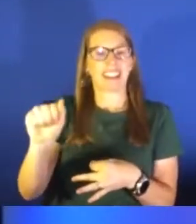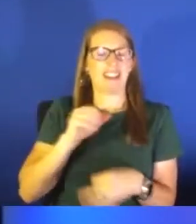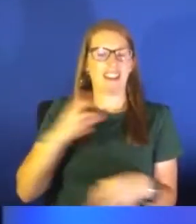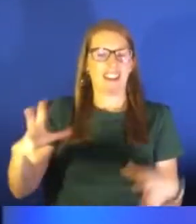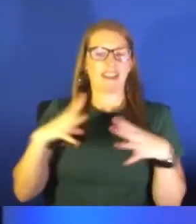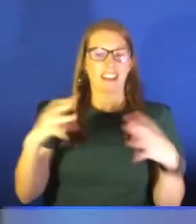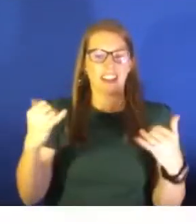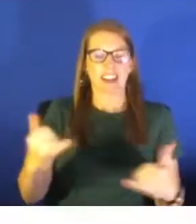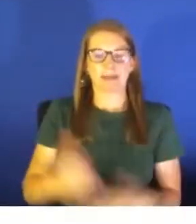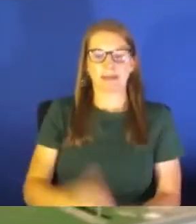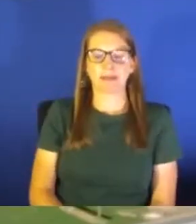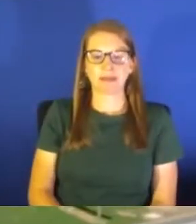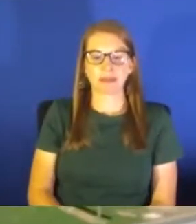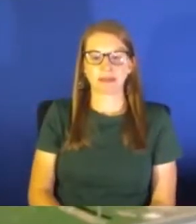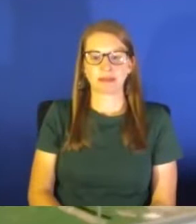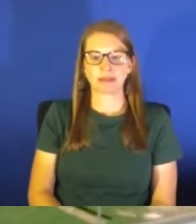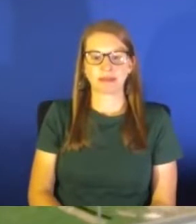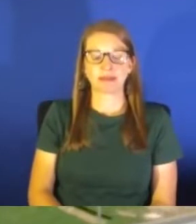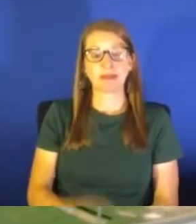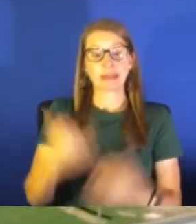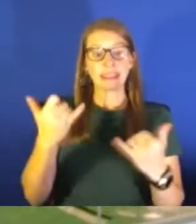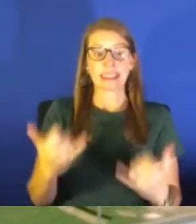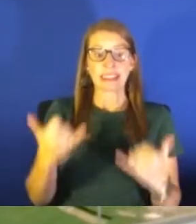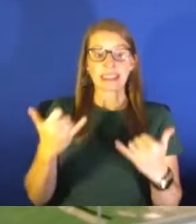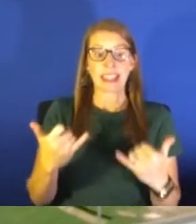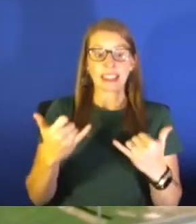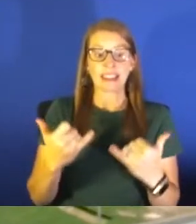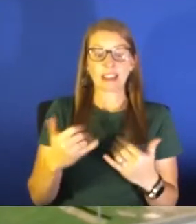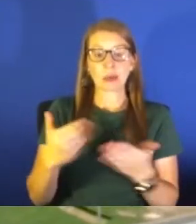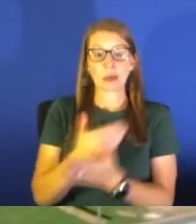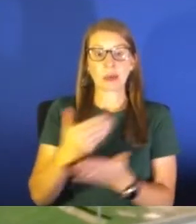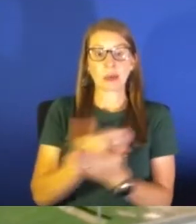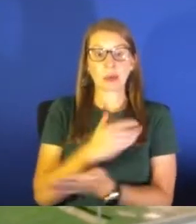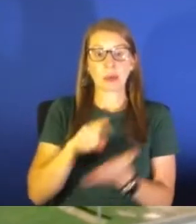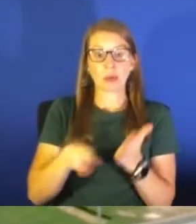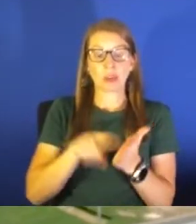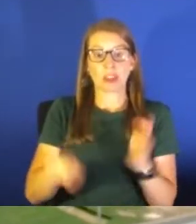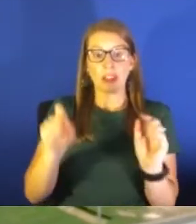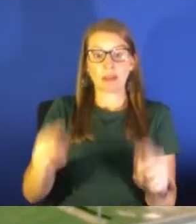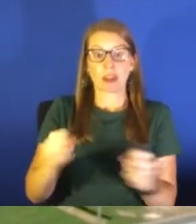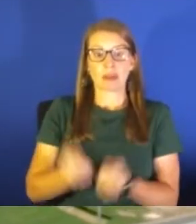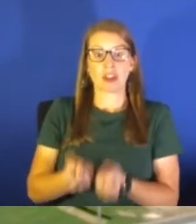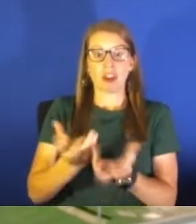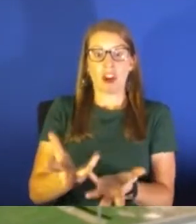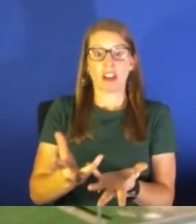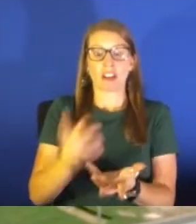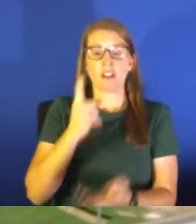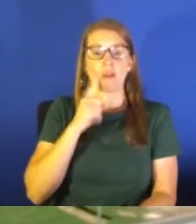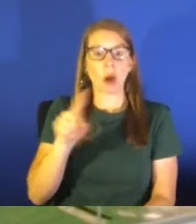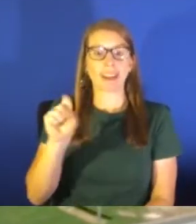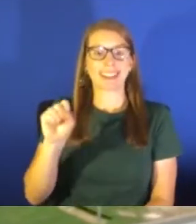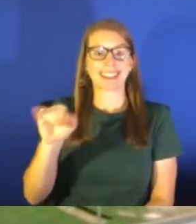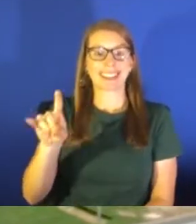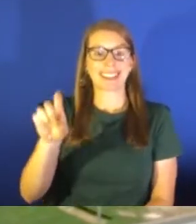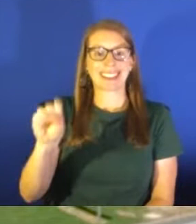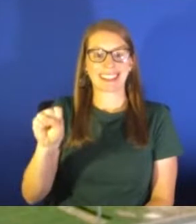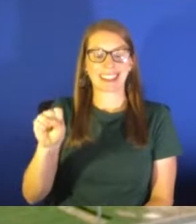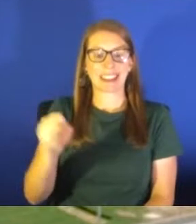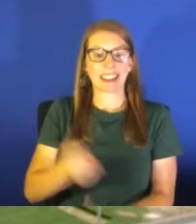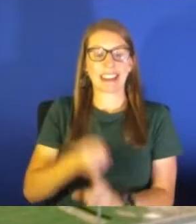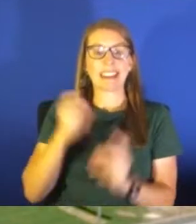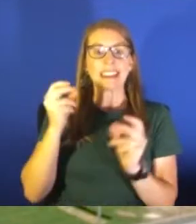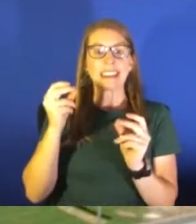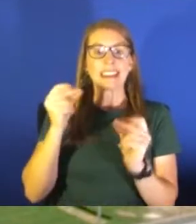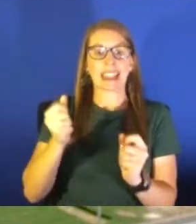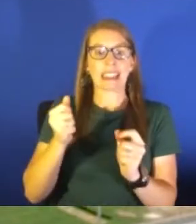and Twitter. Coming up today, new research into a possible cause of sudden infant death syndrome. What this new finding